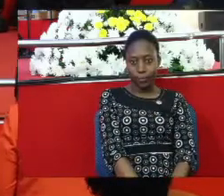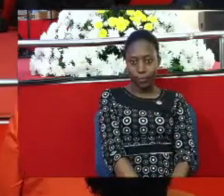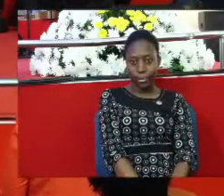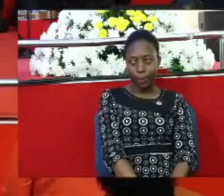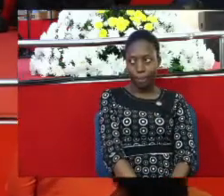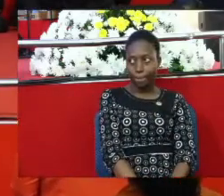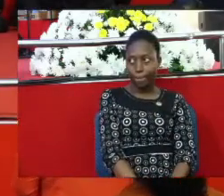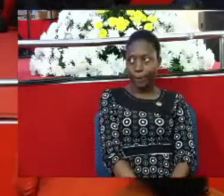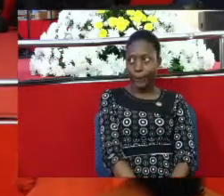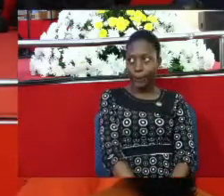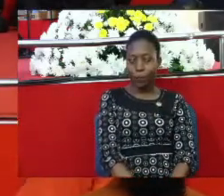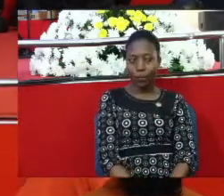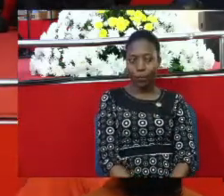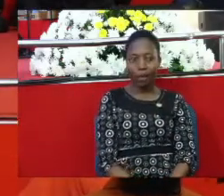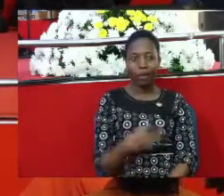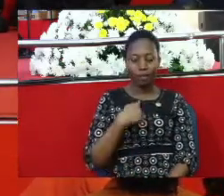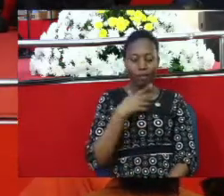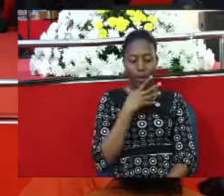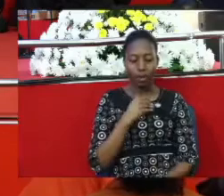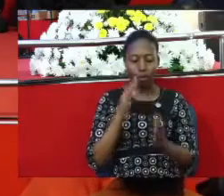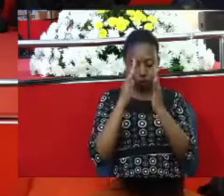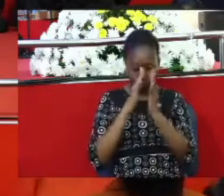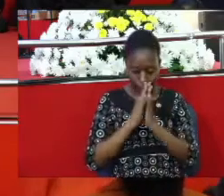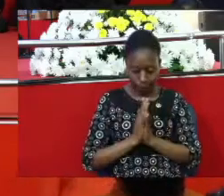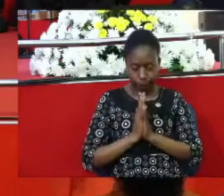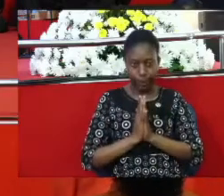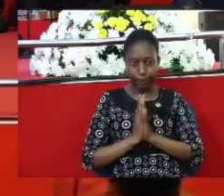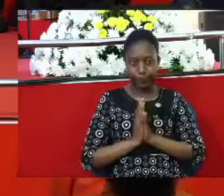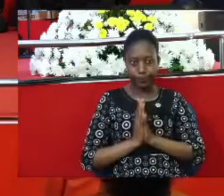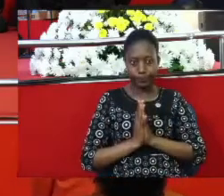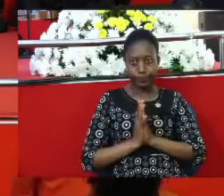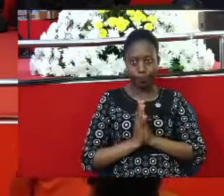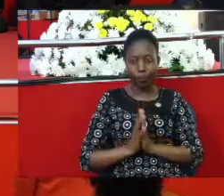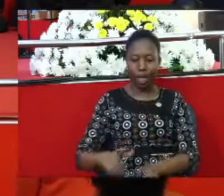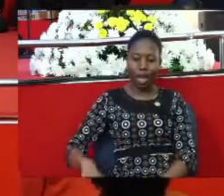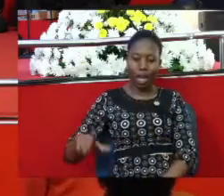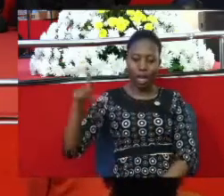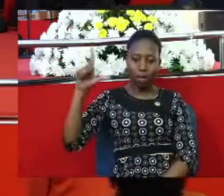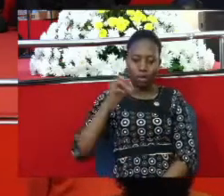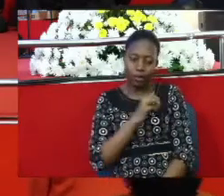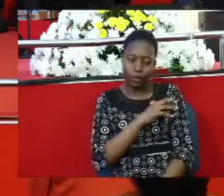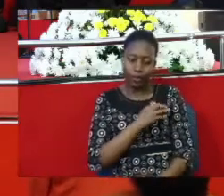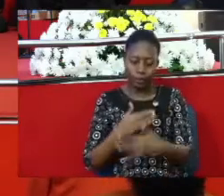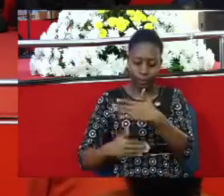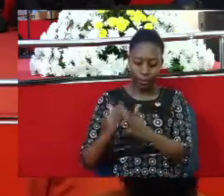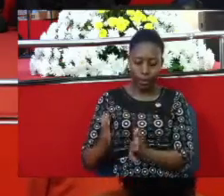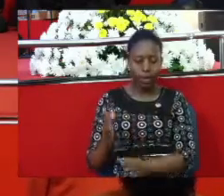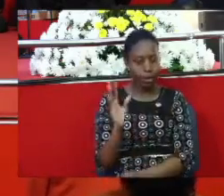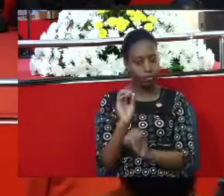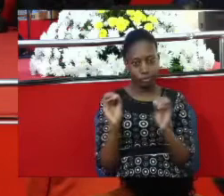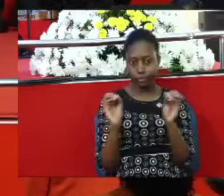I want you to pray this prayer and pray it. Omba kwa sauti. Hata usiogope jirani yako.